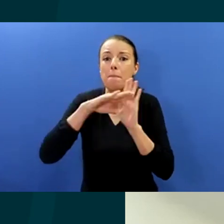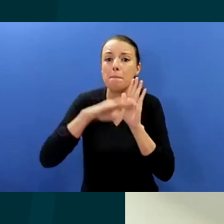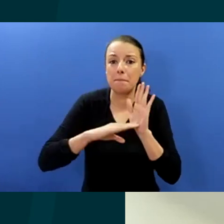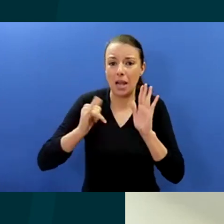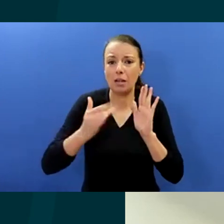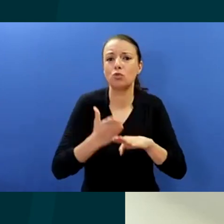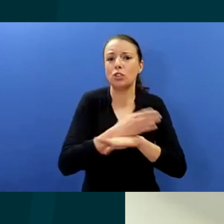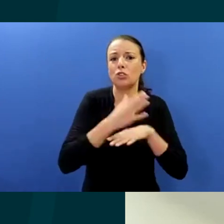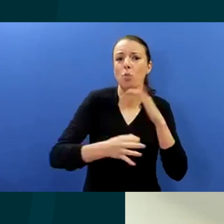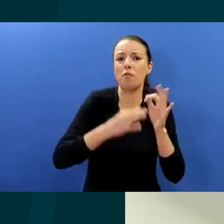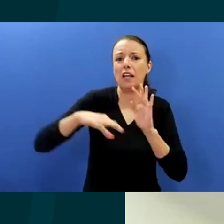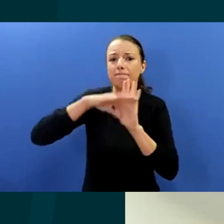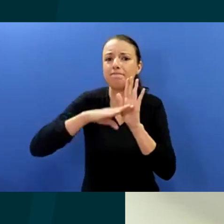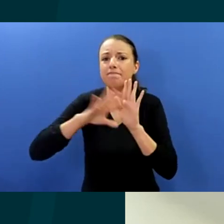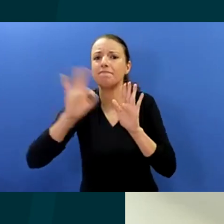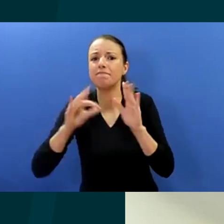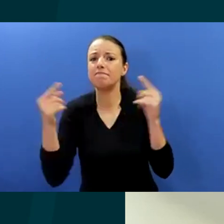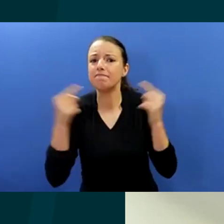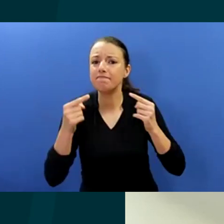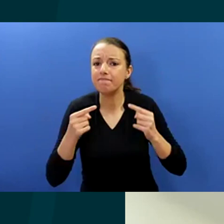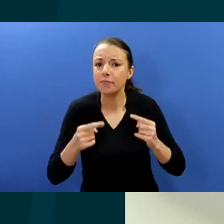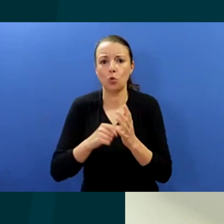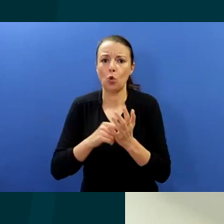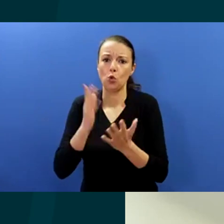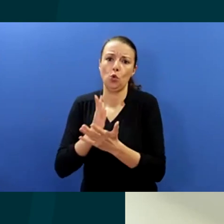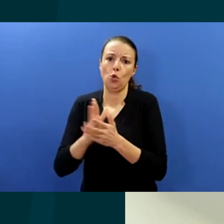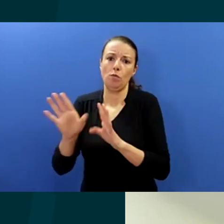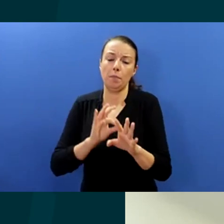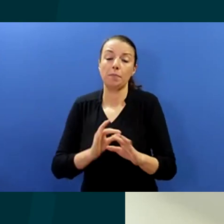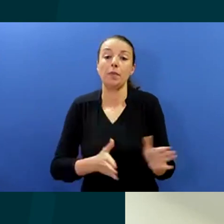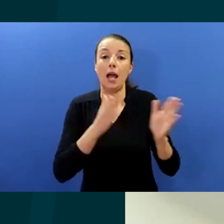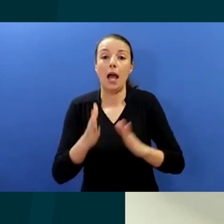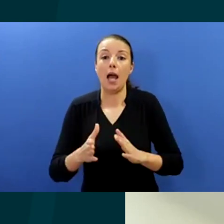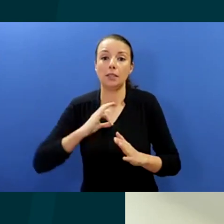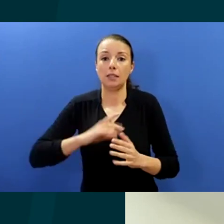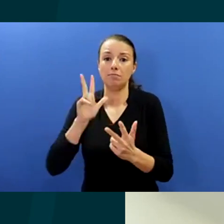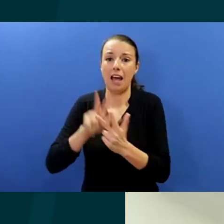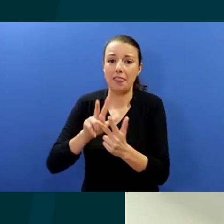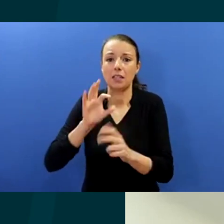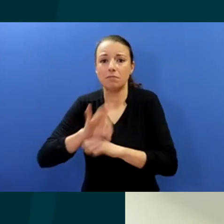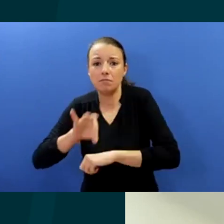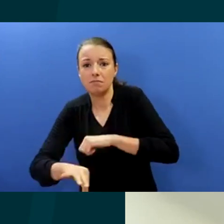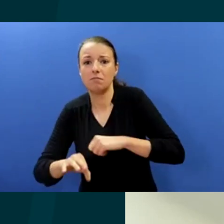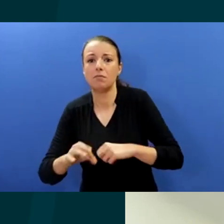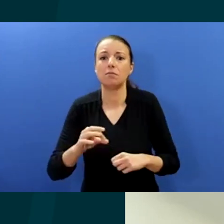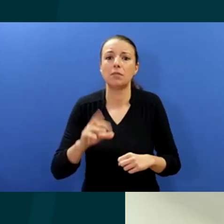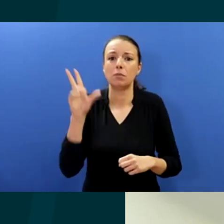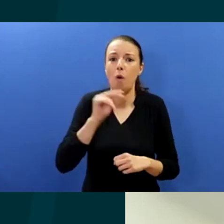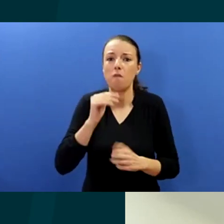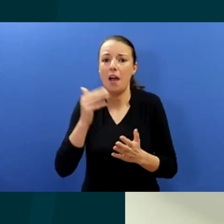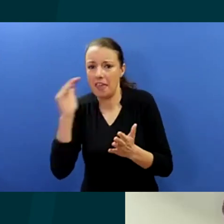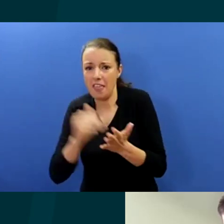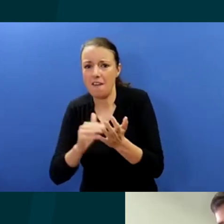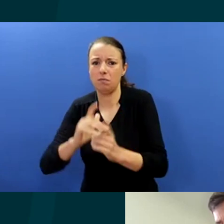hate speech and personal attack that can arise during citizen assemblies. And just give you the example, when I was